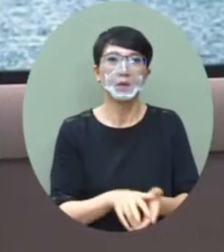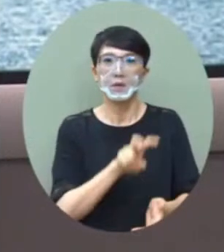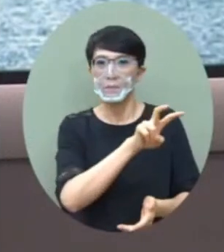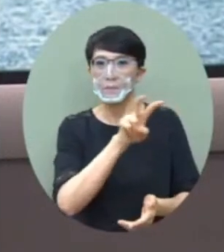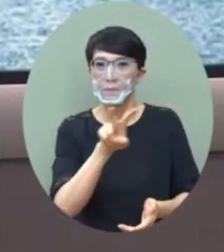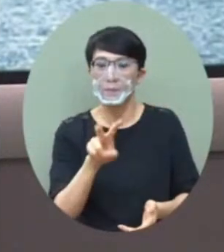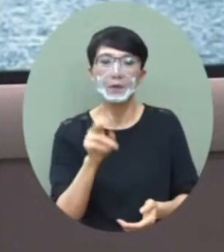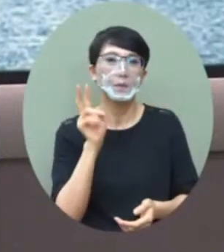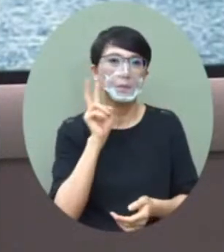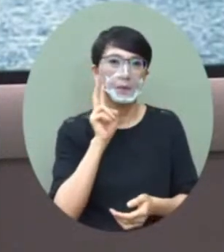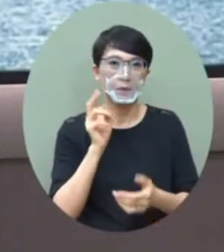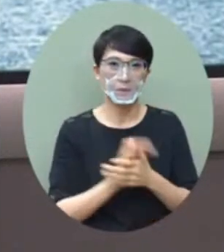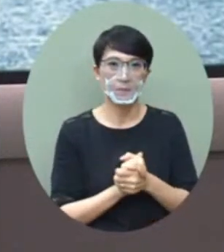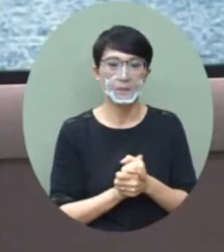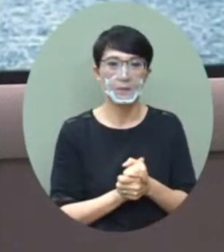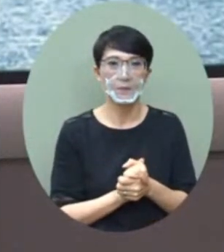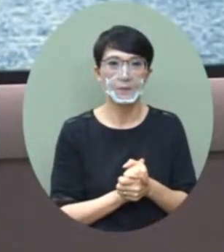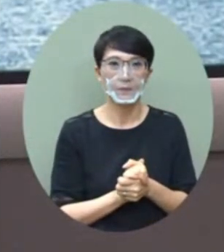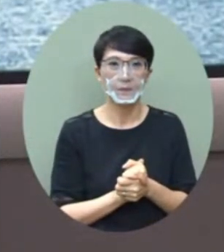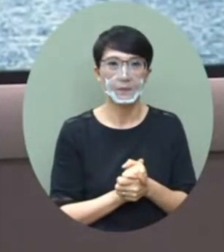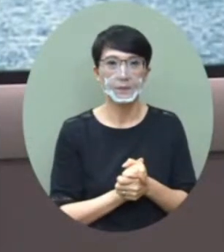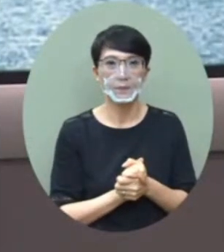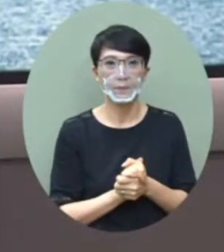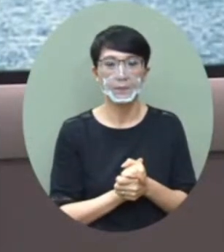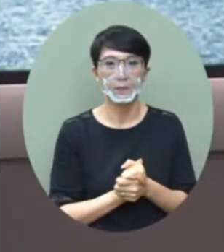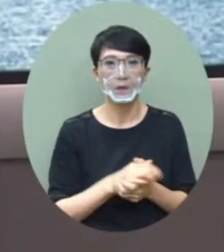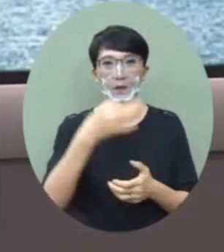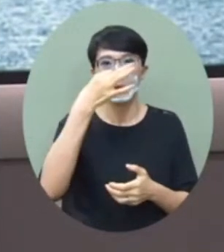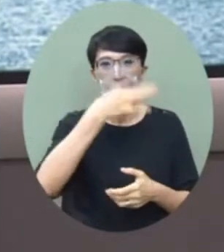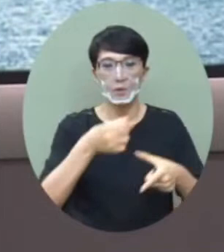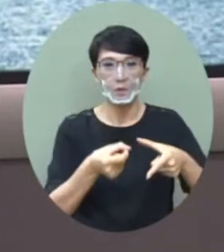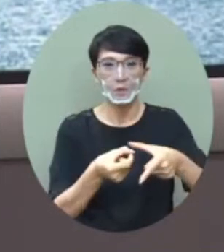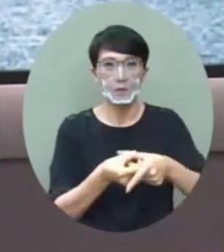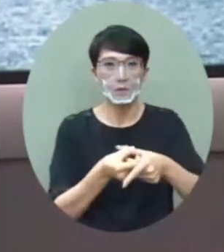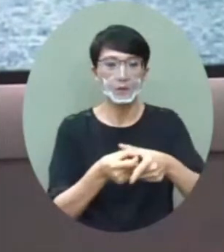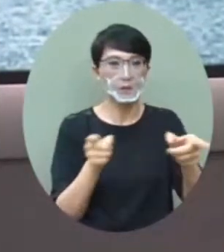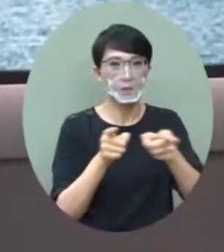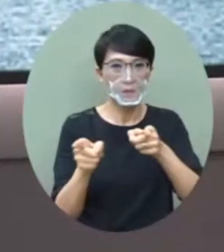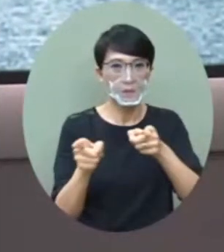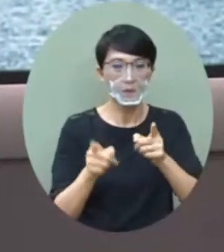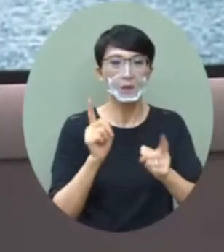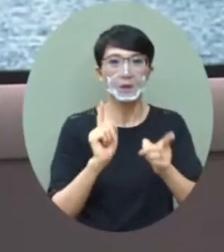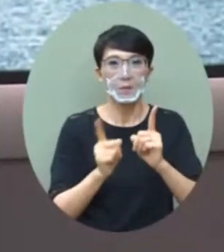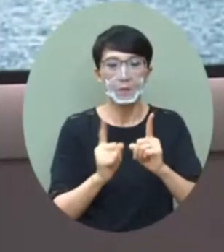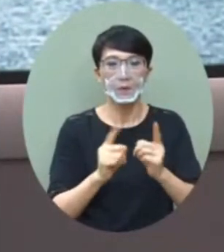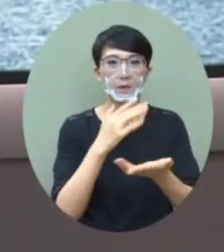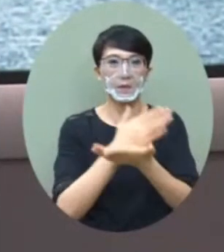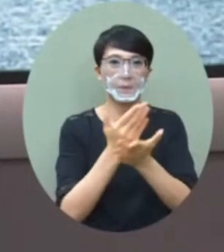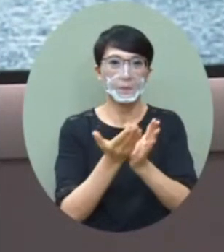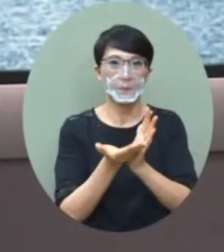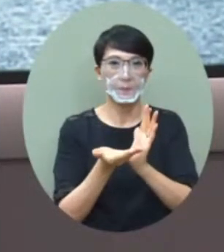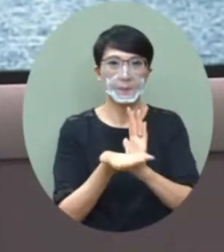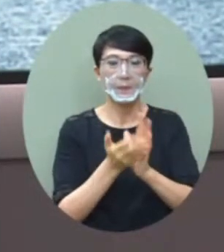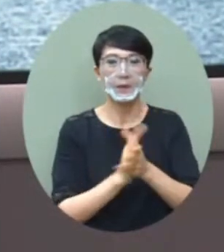to a patient. And we've also considered various references, such as